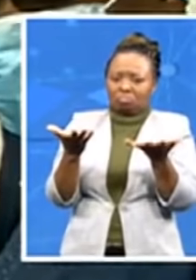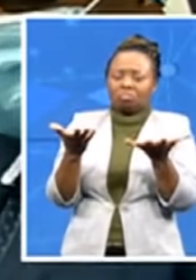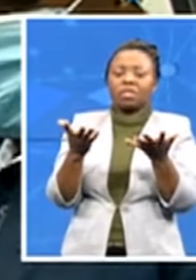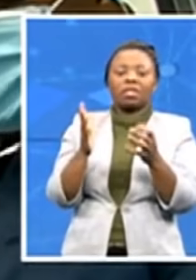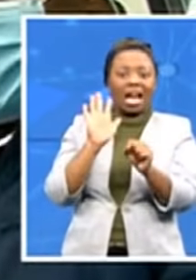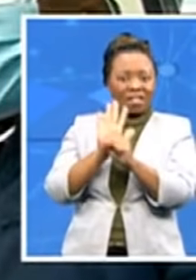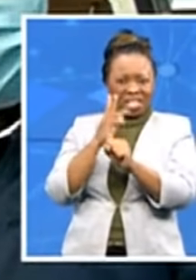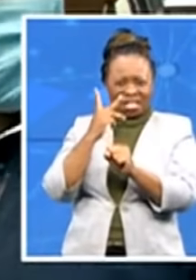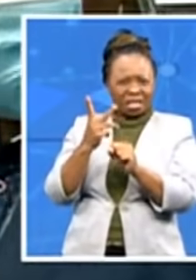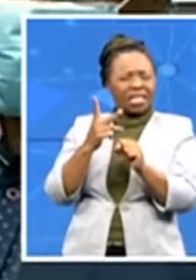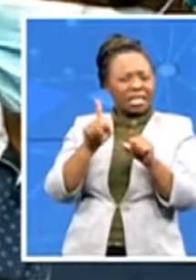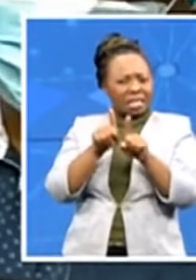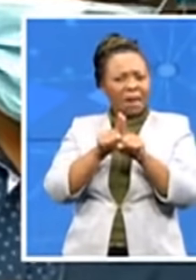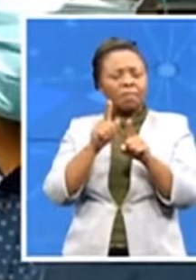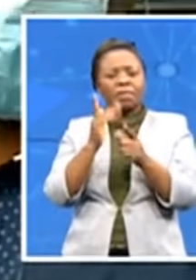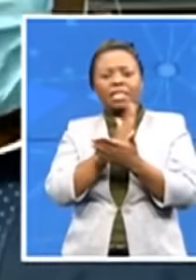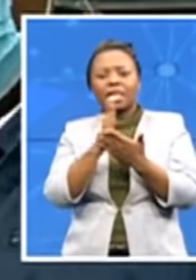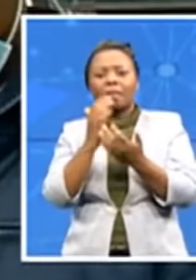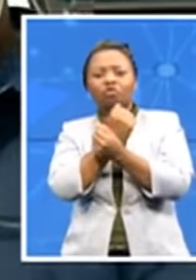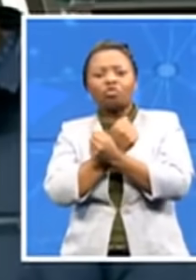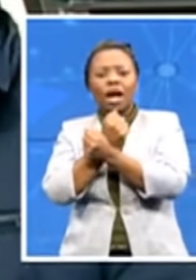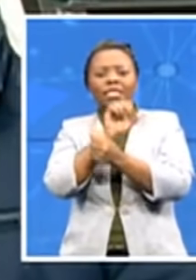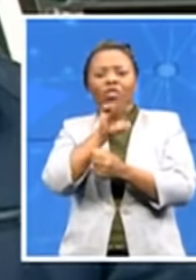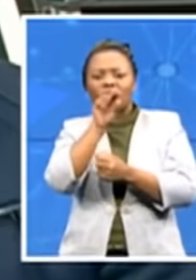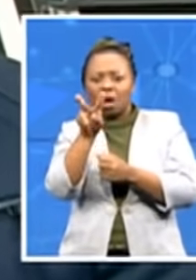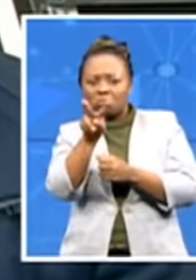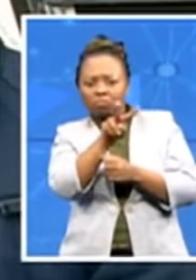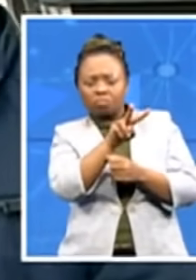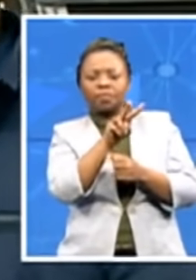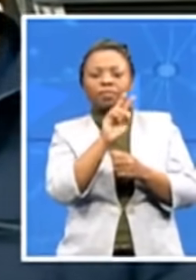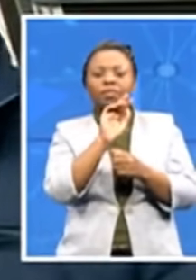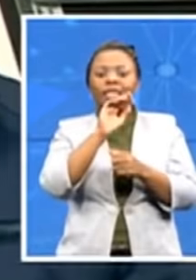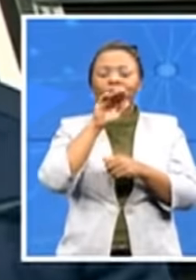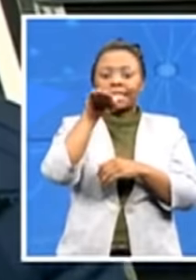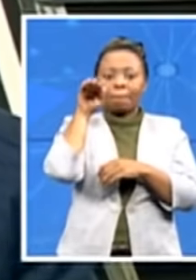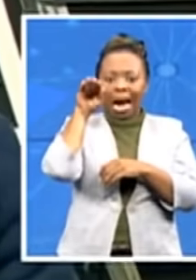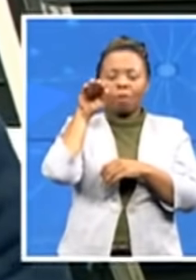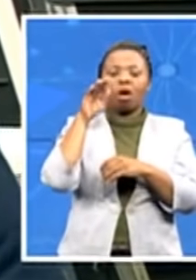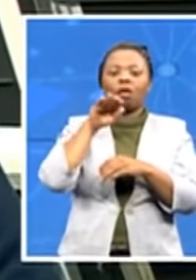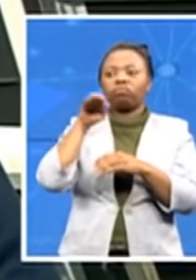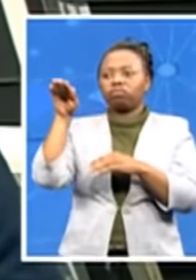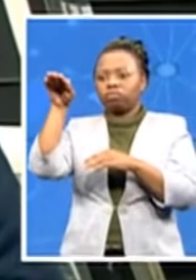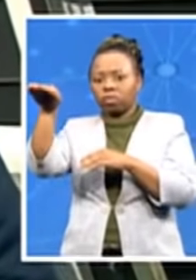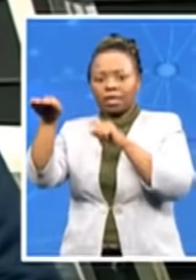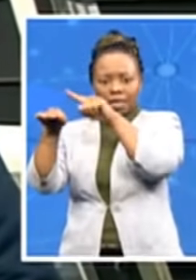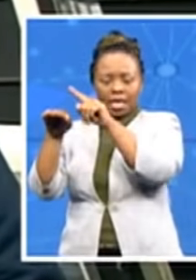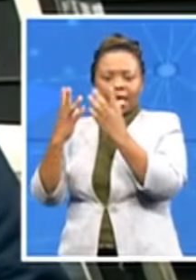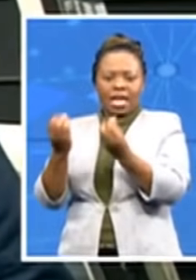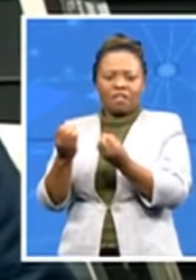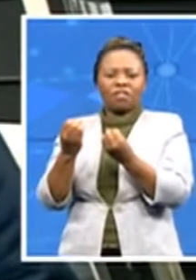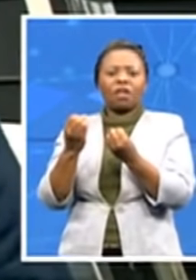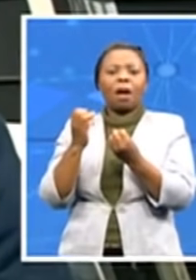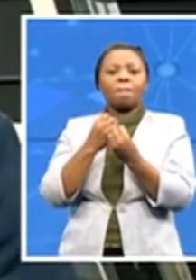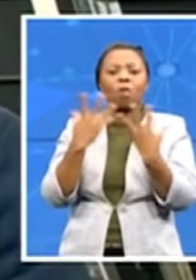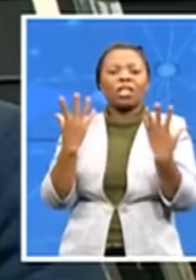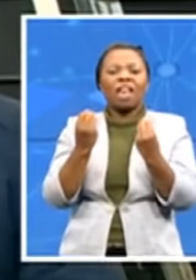from South Africa crossing over to Zimbabwe, and mostly carrying agricultural products. You'll